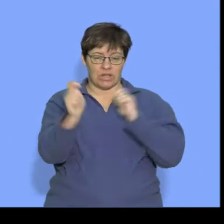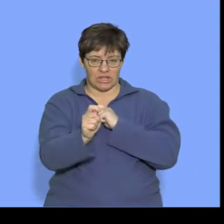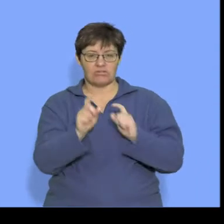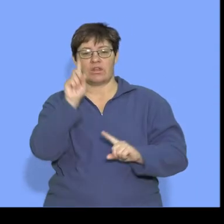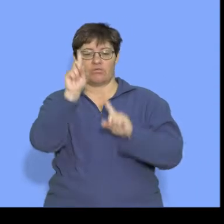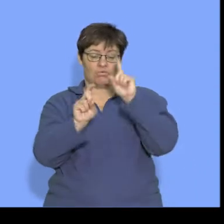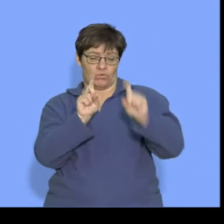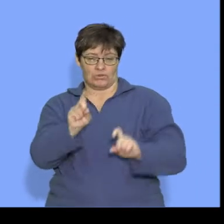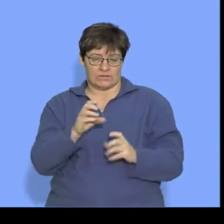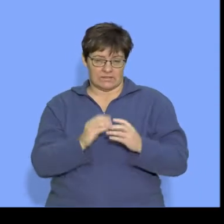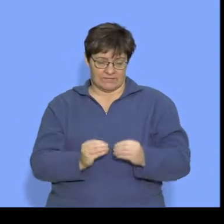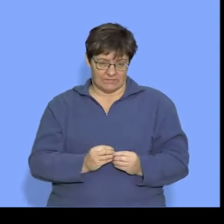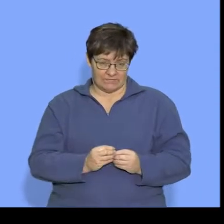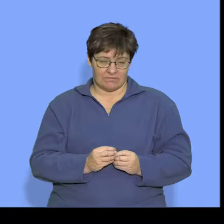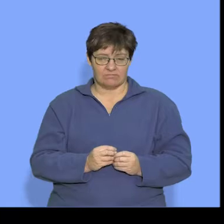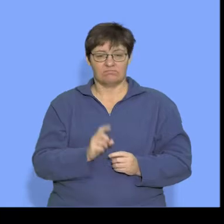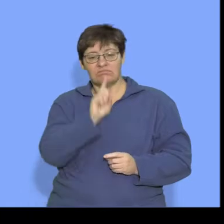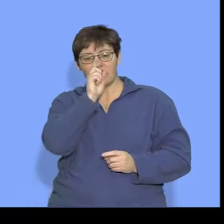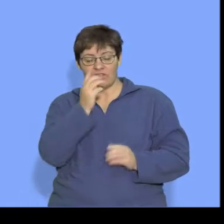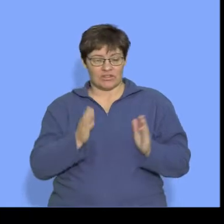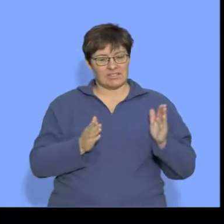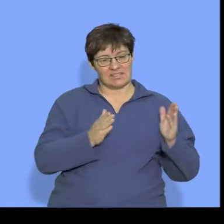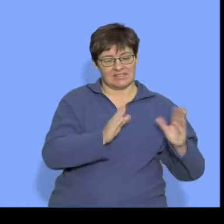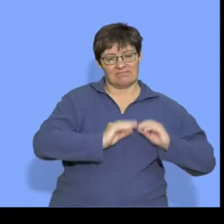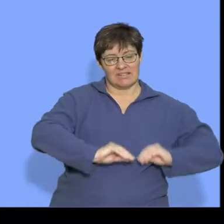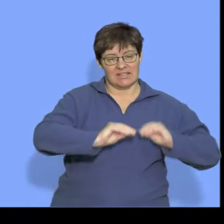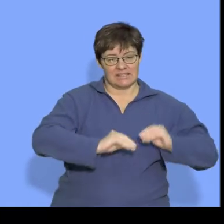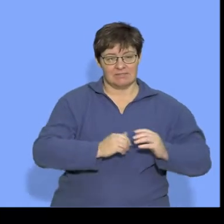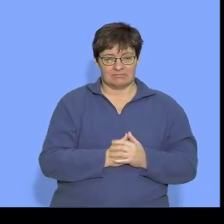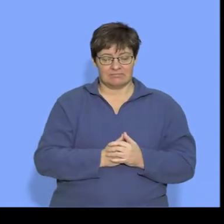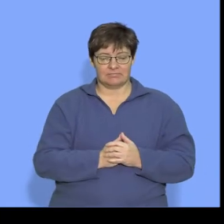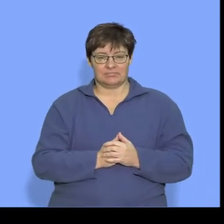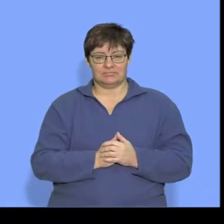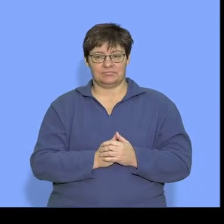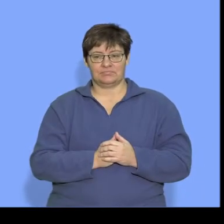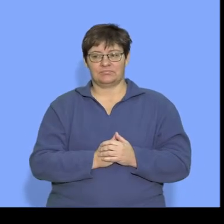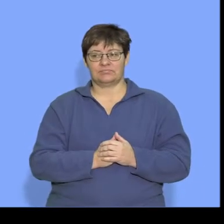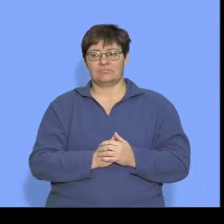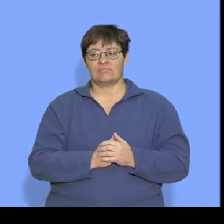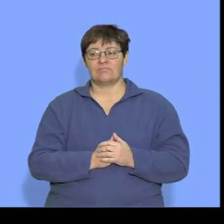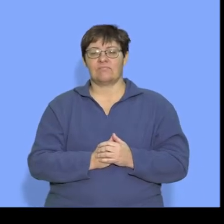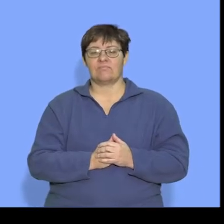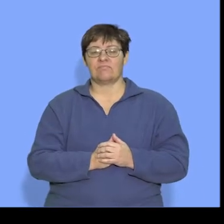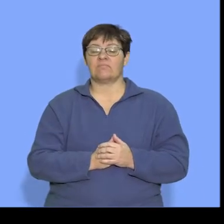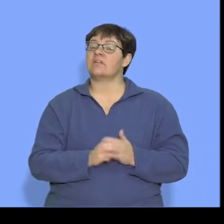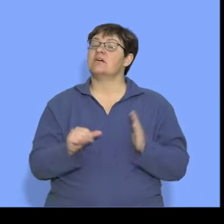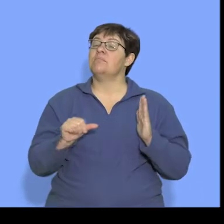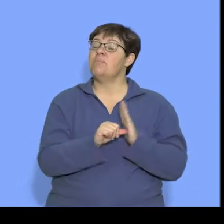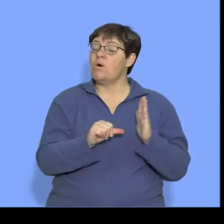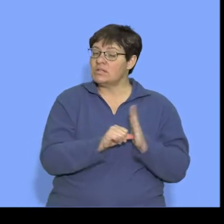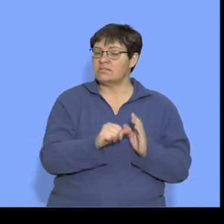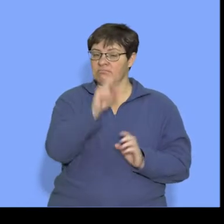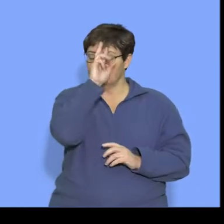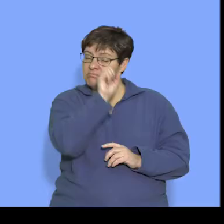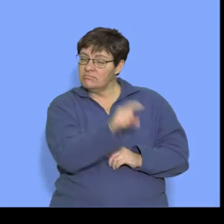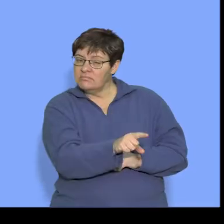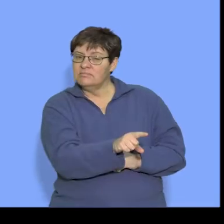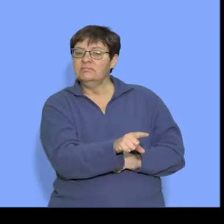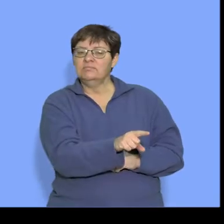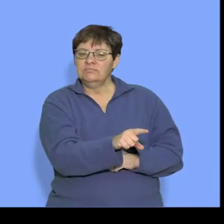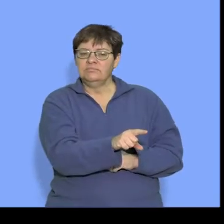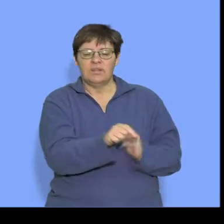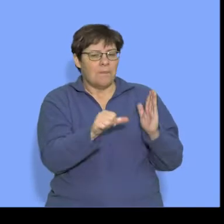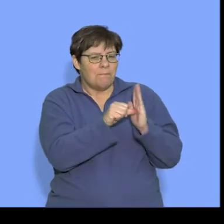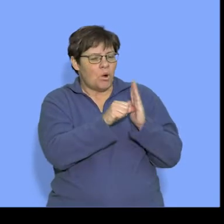that. So let's get straight into the first segment of our lesson today. As I mentioned, it's important that we recognize what are the